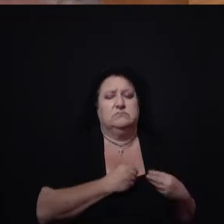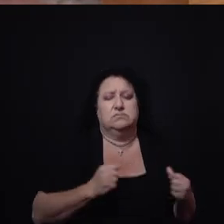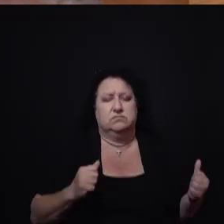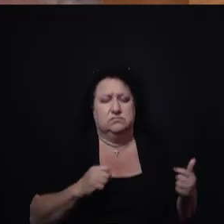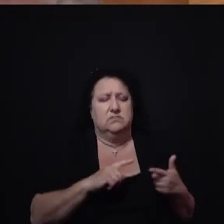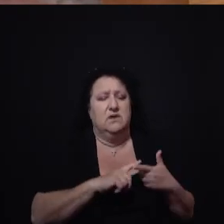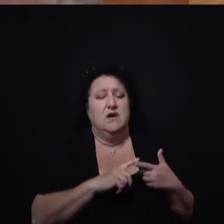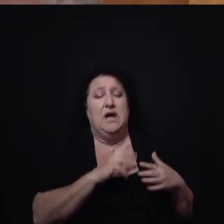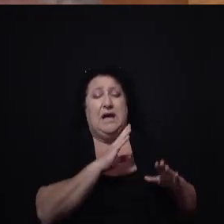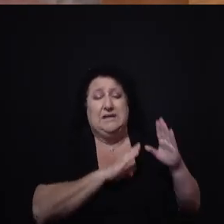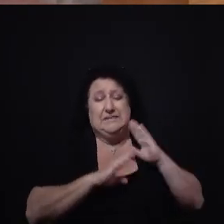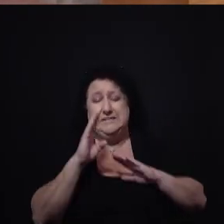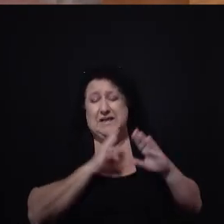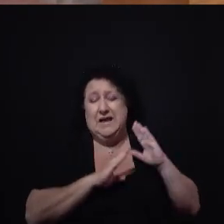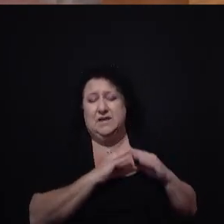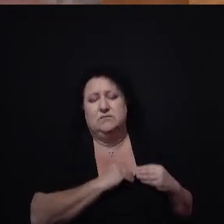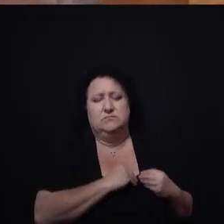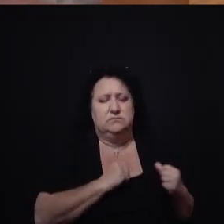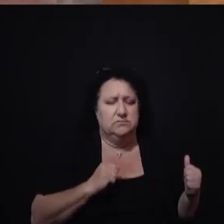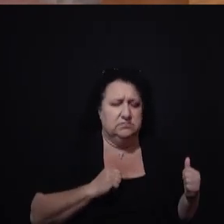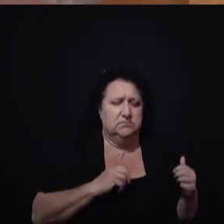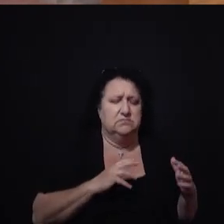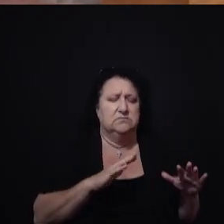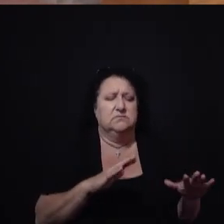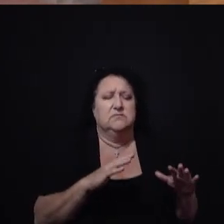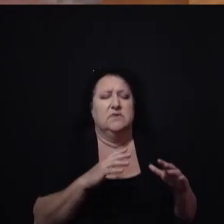feelings of despair.